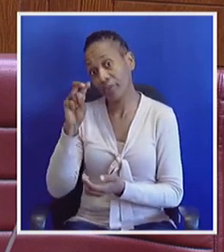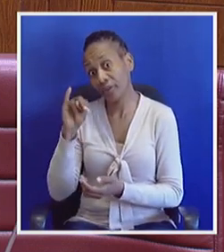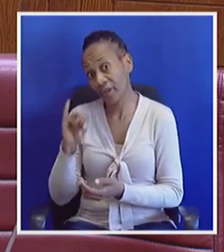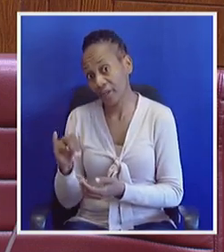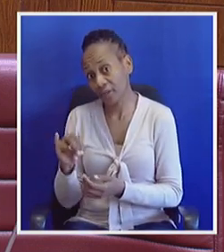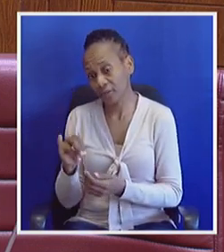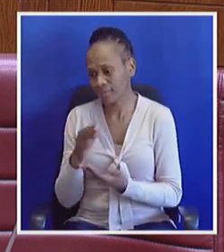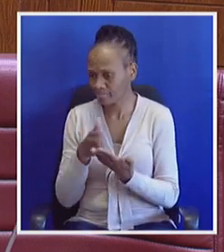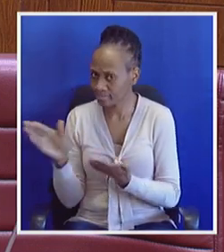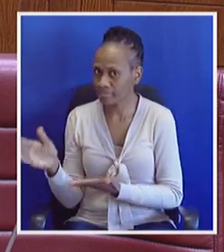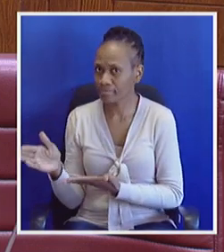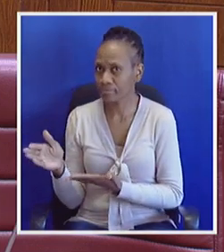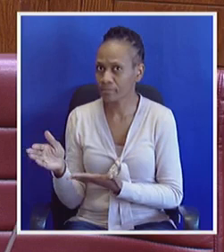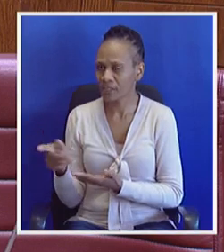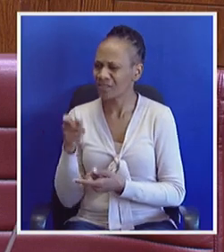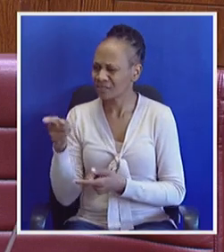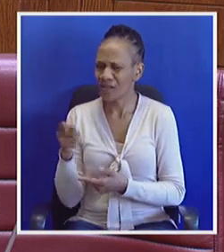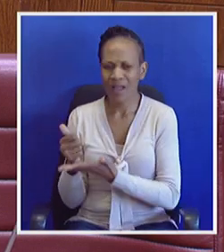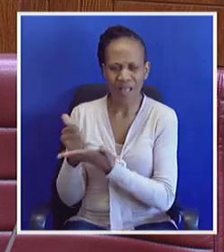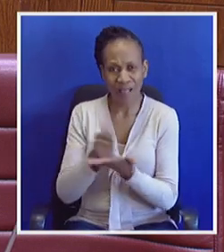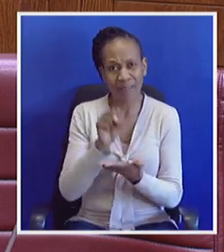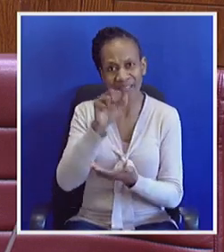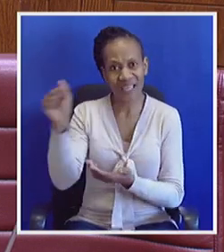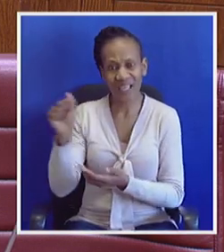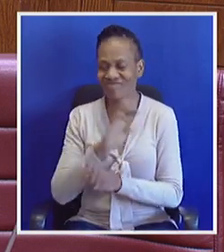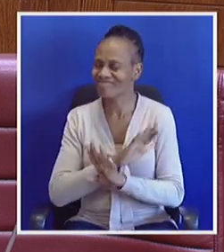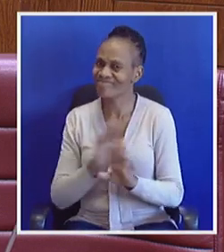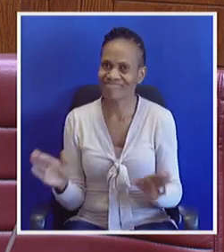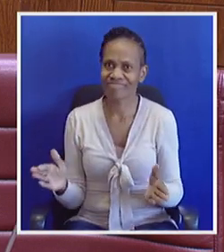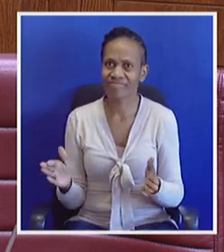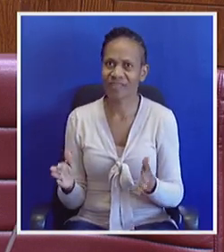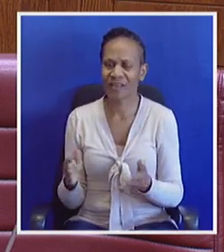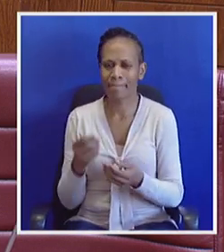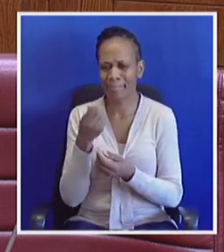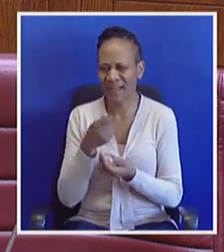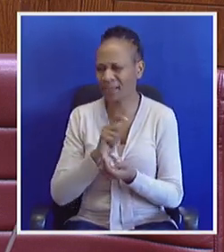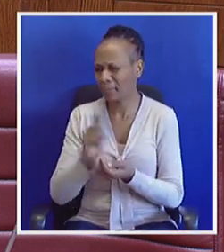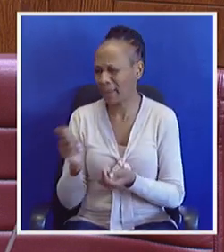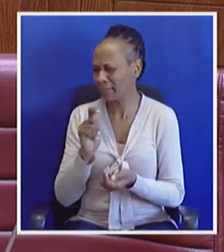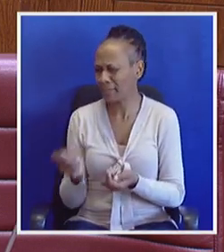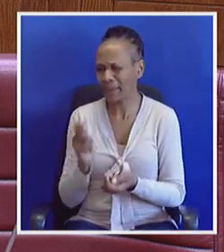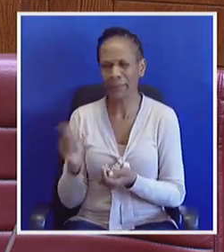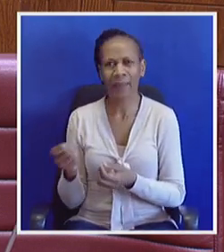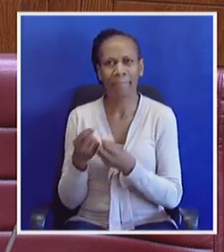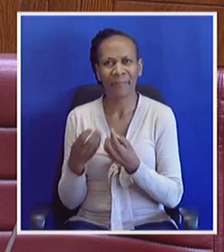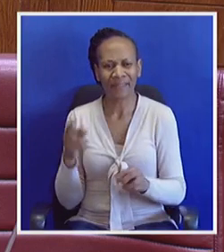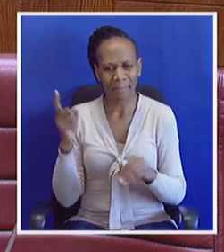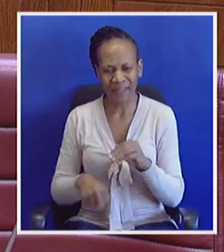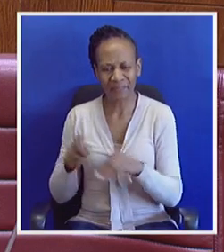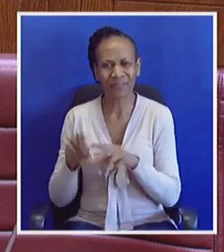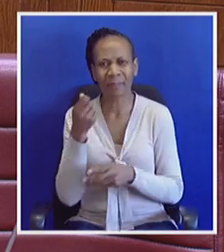prove to be a massive liability to SAA, because it's all these loans that has to be paid as well as penalties, most